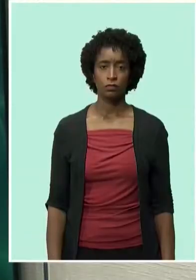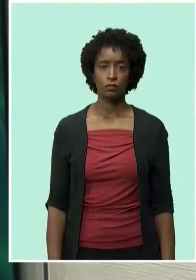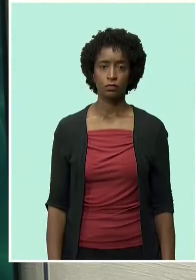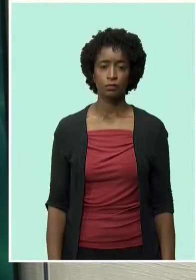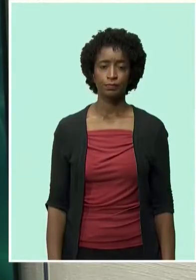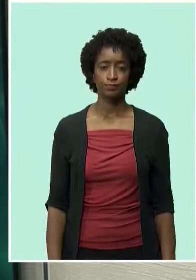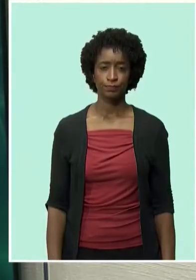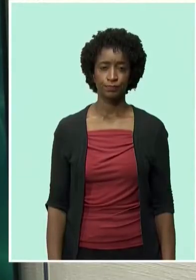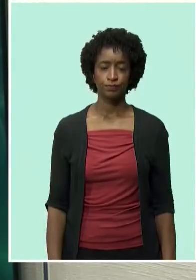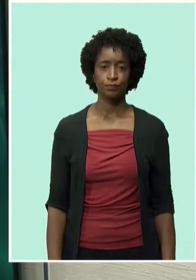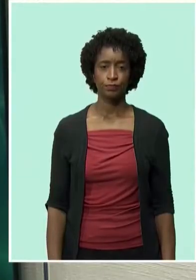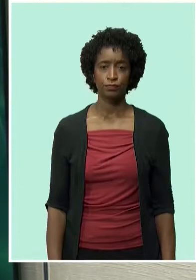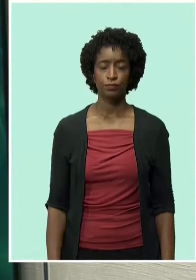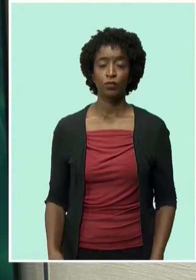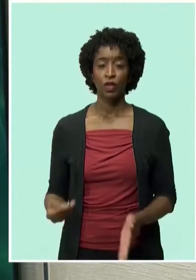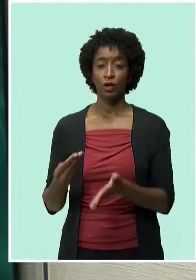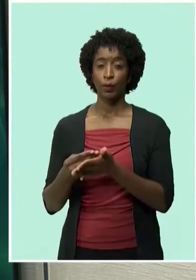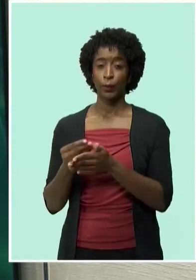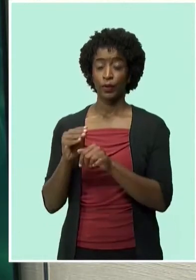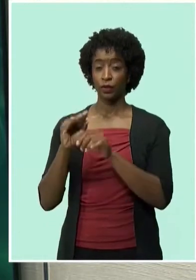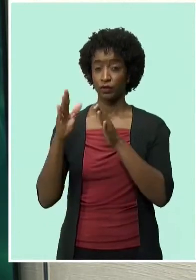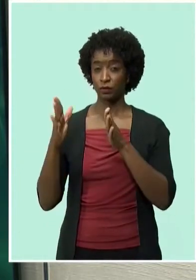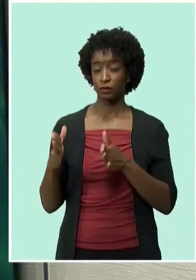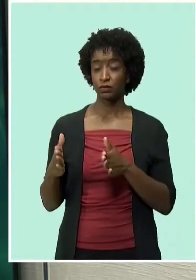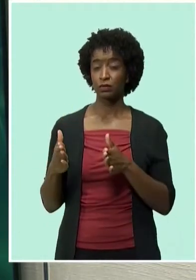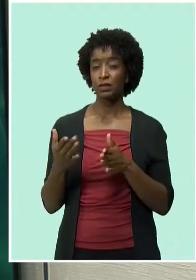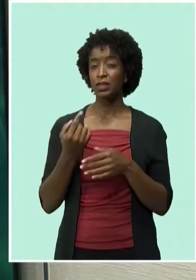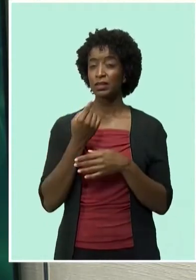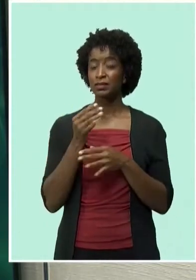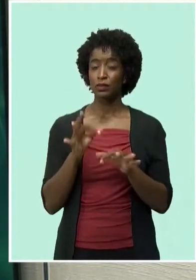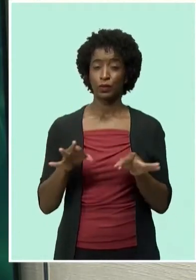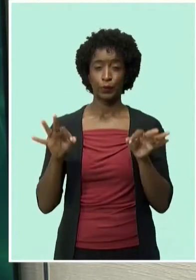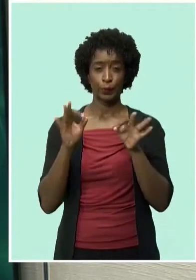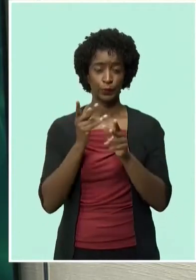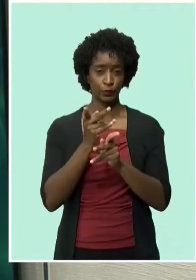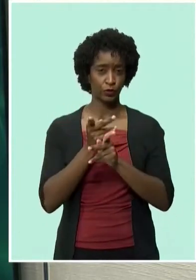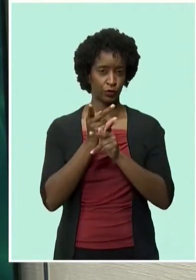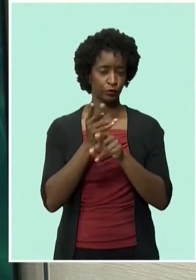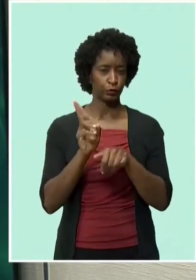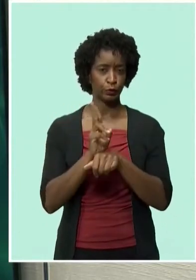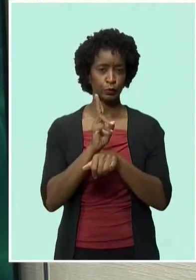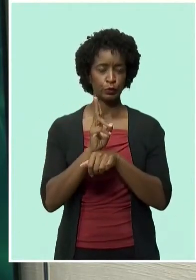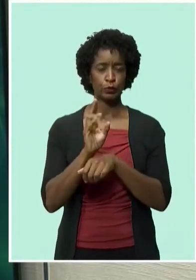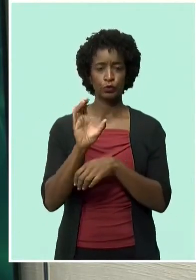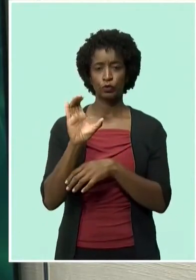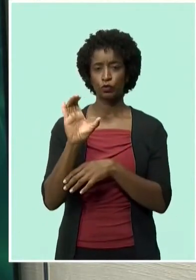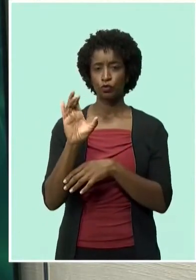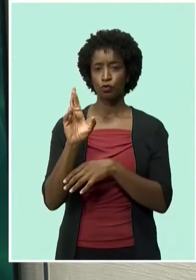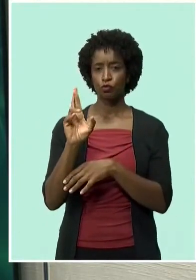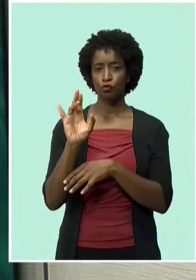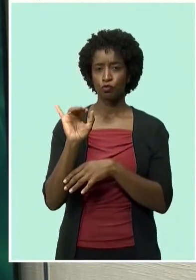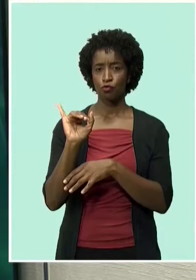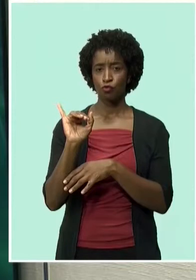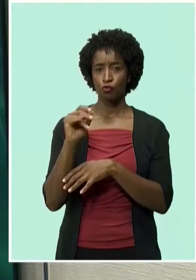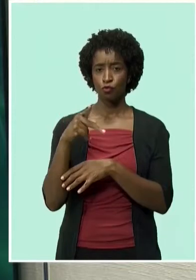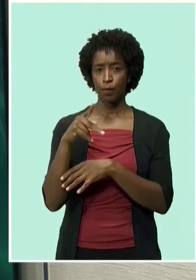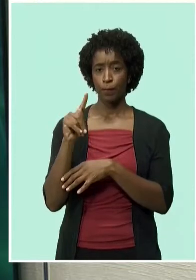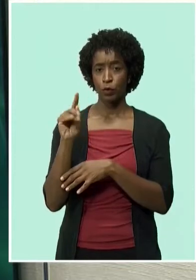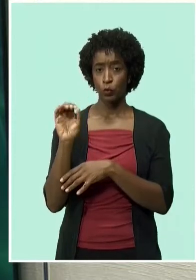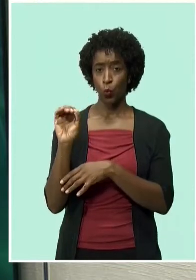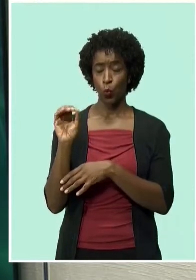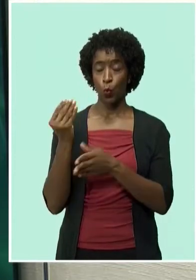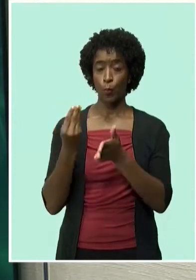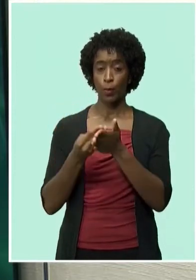A regional finance consultant is calling for caution in dealing with cryptocurrencies. Colin Daniel was speaking during